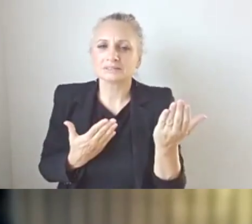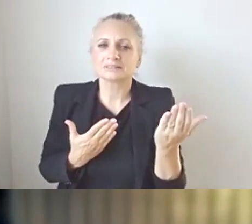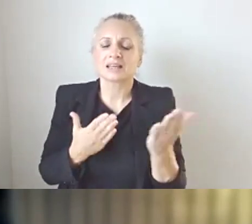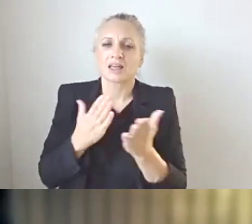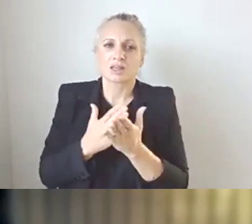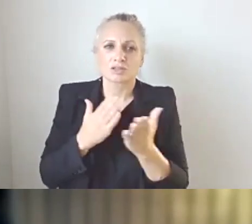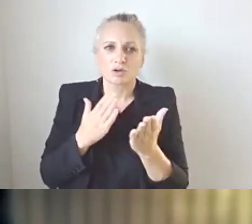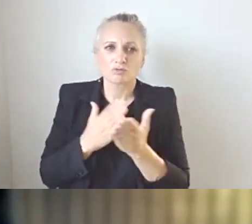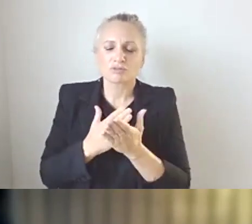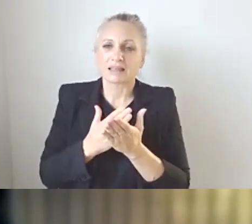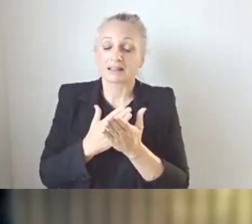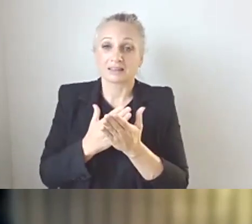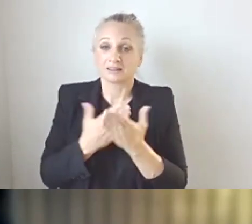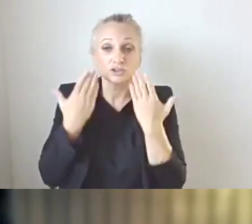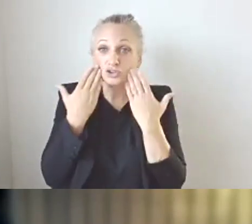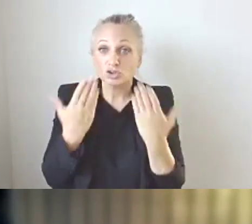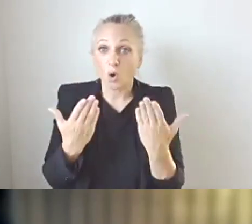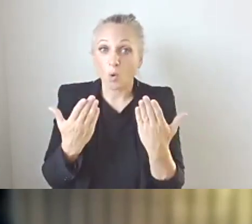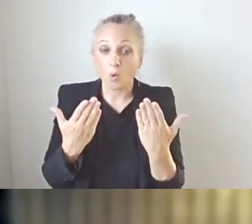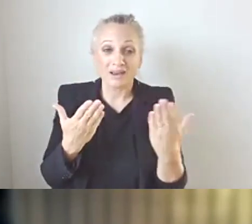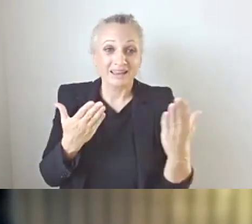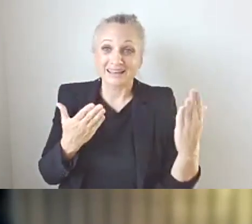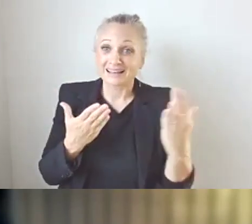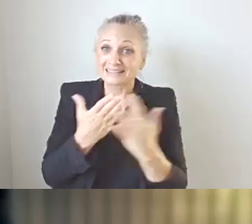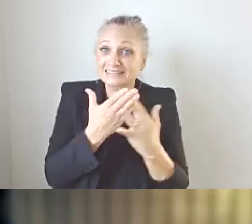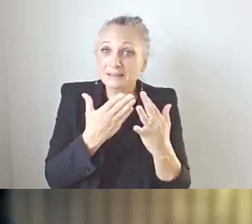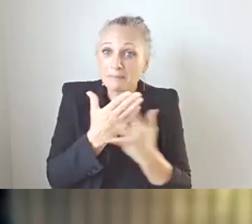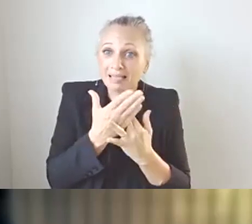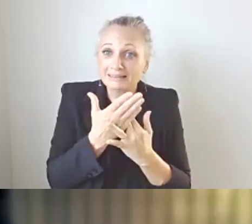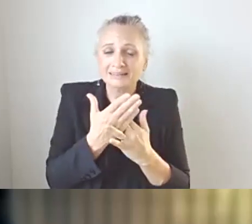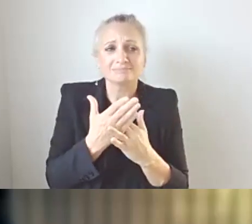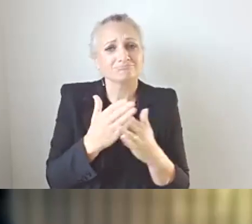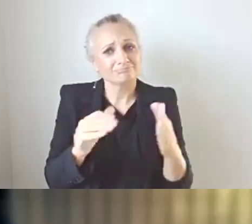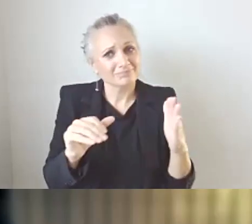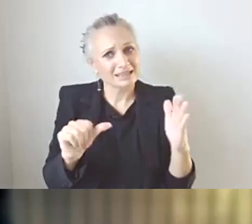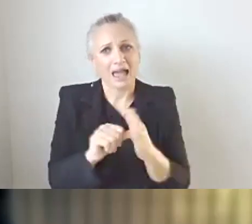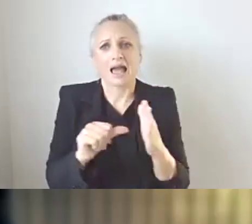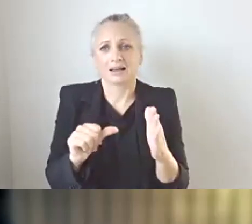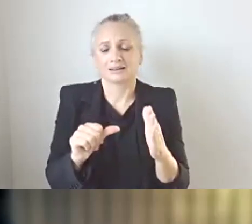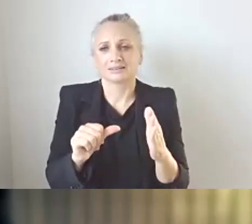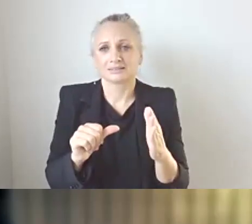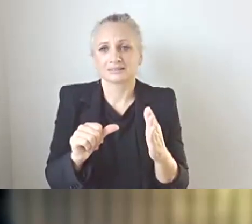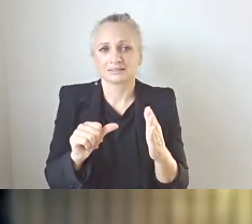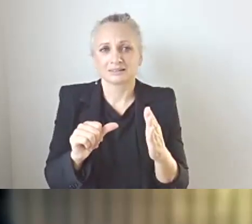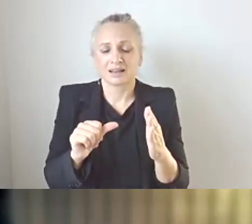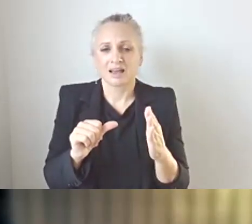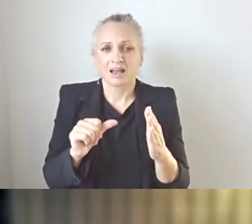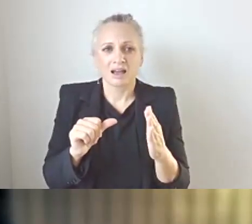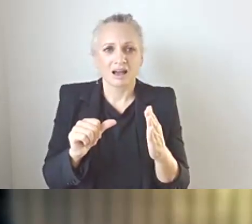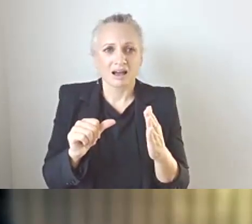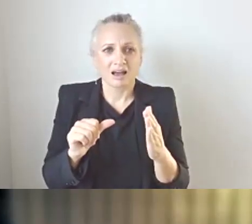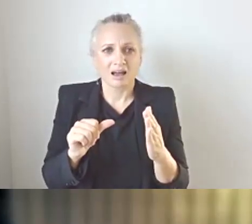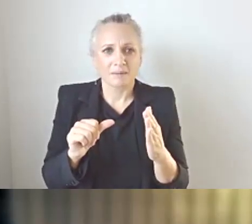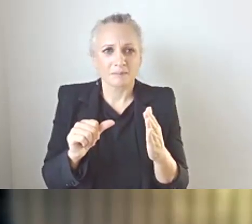accessibility is hard, and I don't know anybody who has a disability. Making people aware that